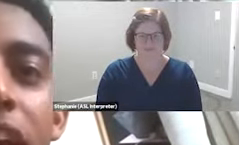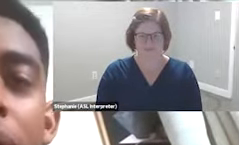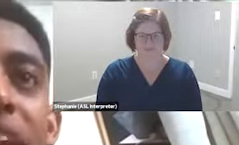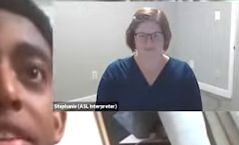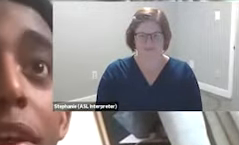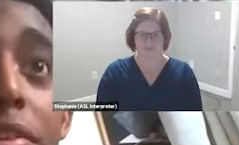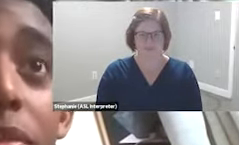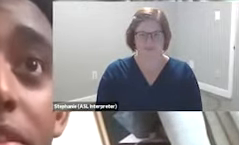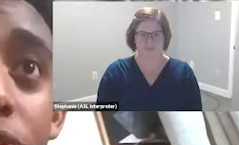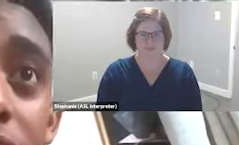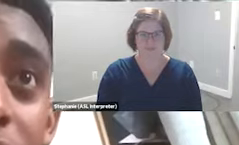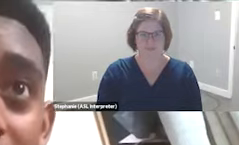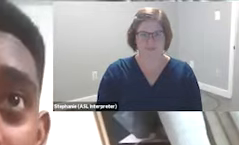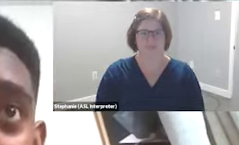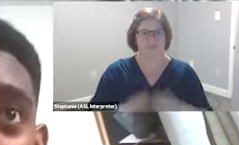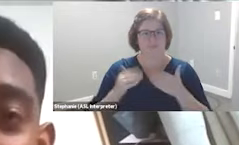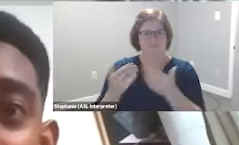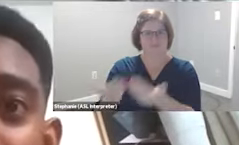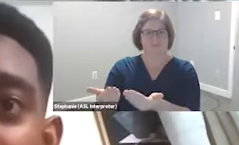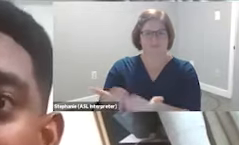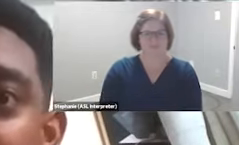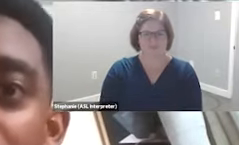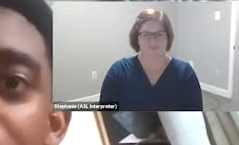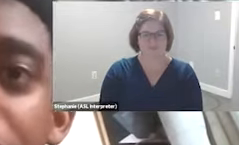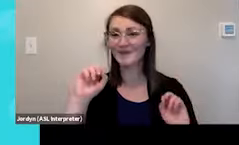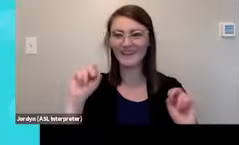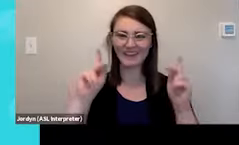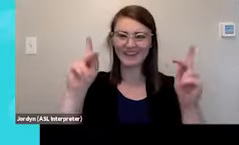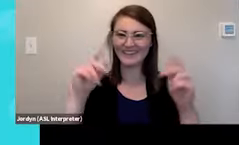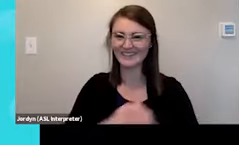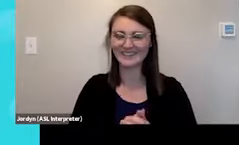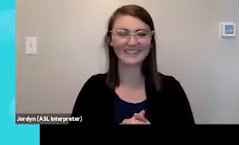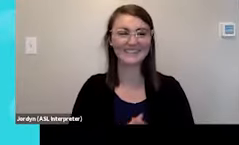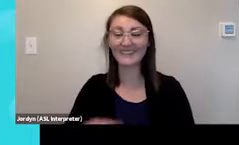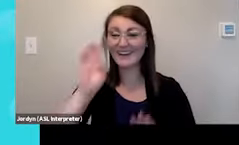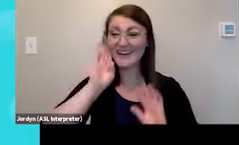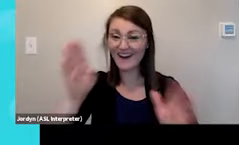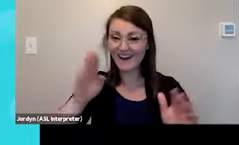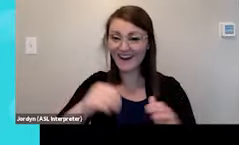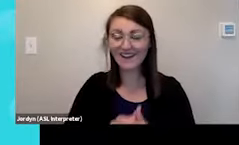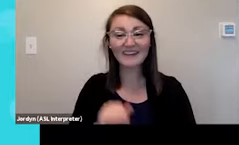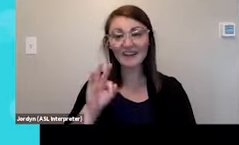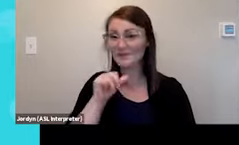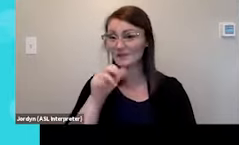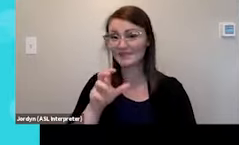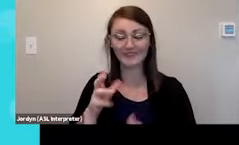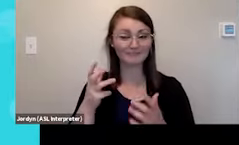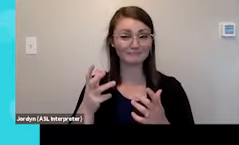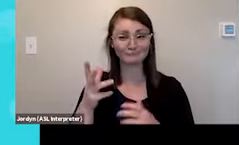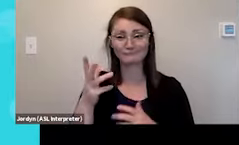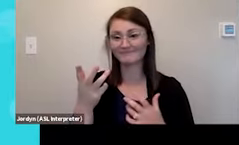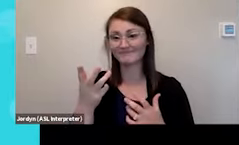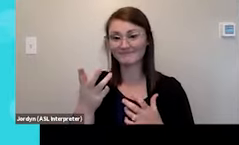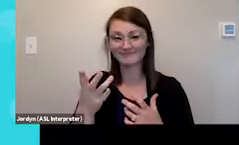try to make this fancy and make this quick so we can all get on time to the next event. All right, hi. In case you didn't catch what